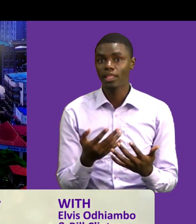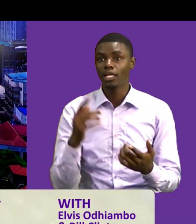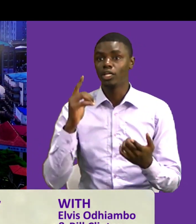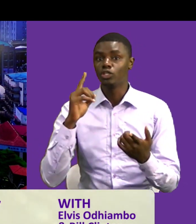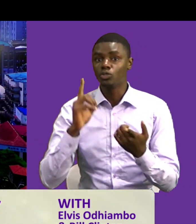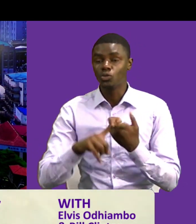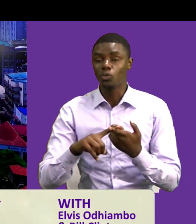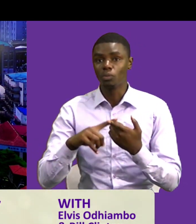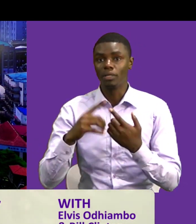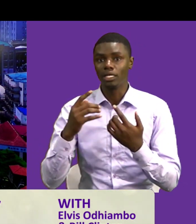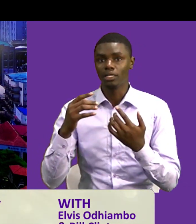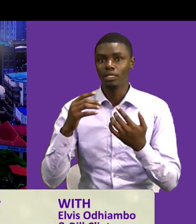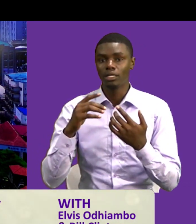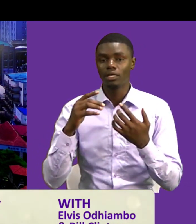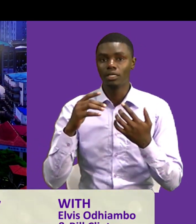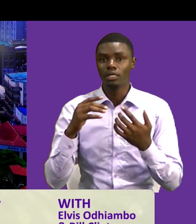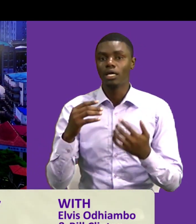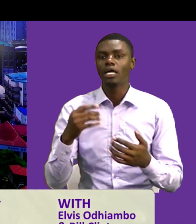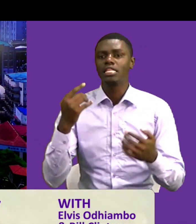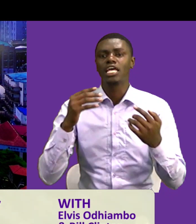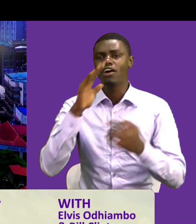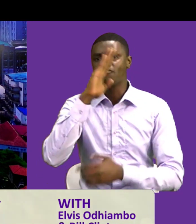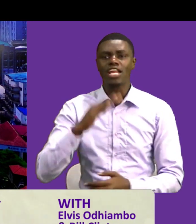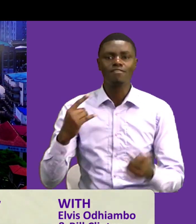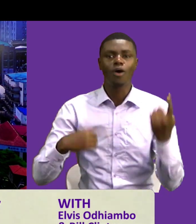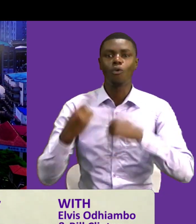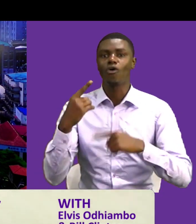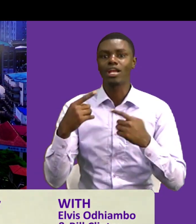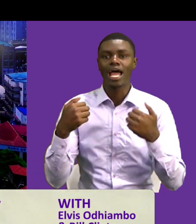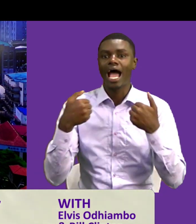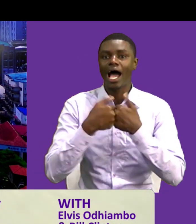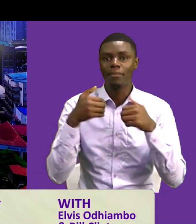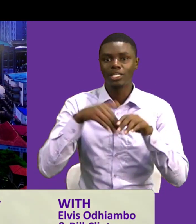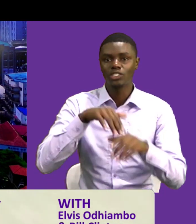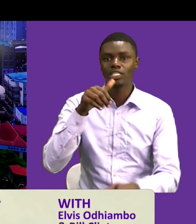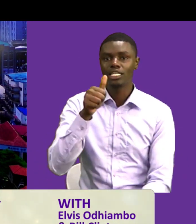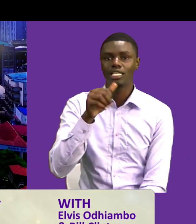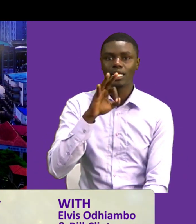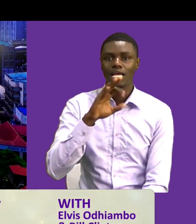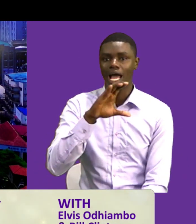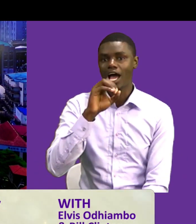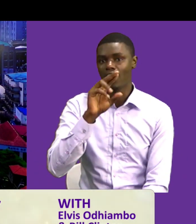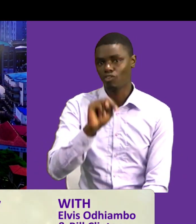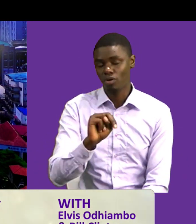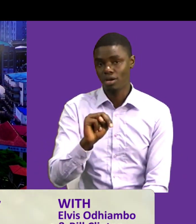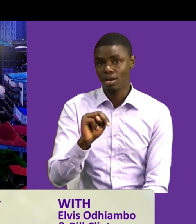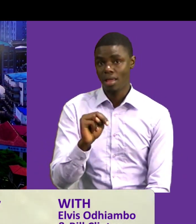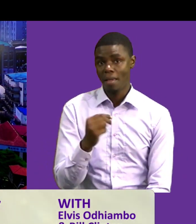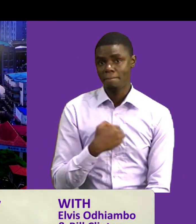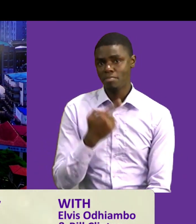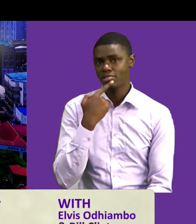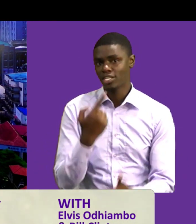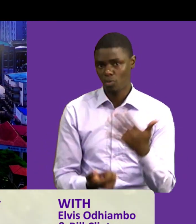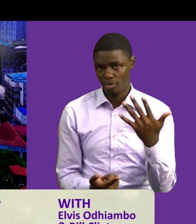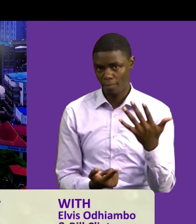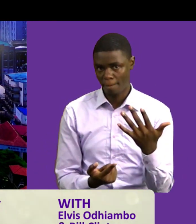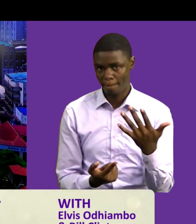To be clear, they have never won a match in the Afcon. So I would say